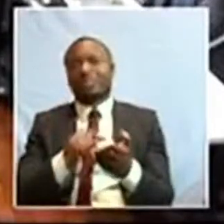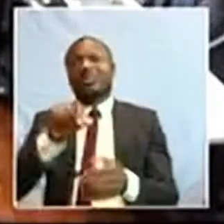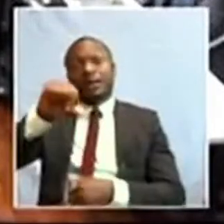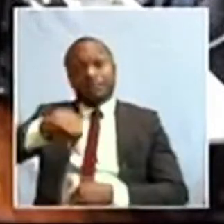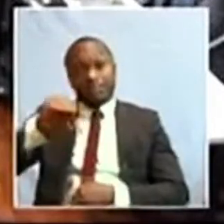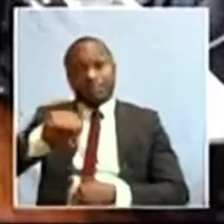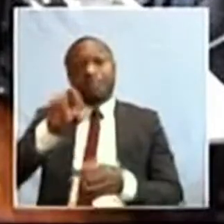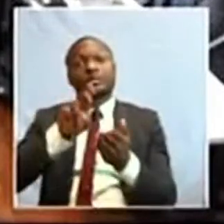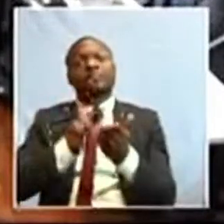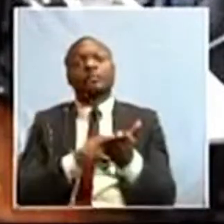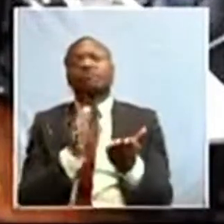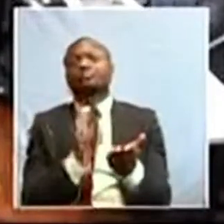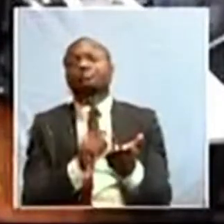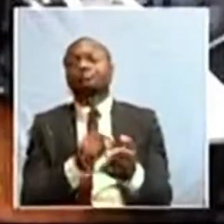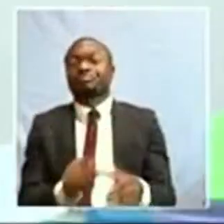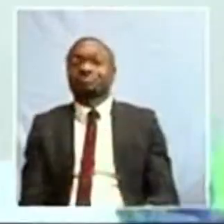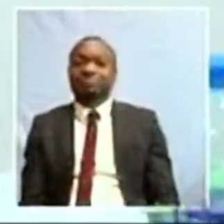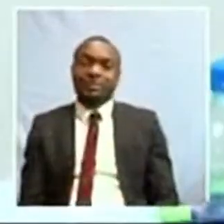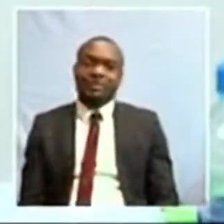bad report.